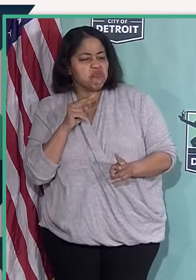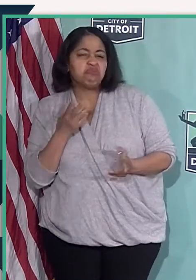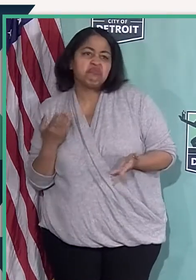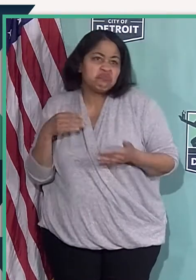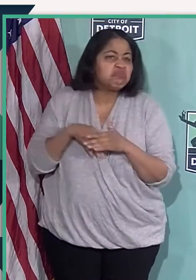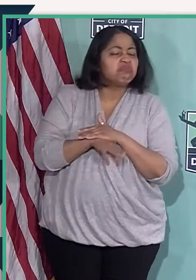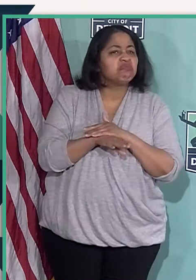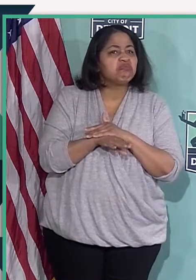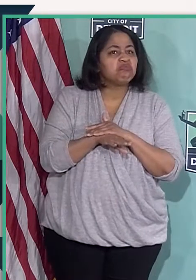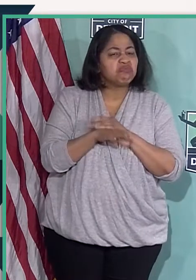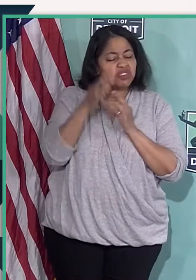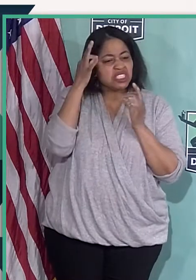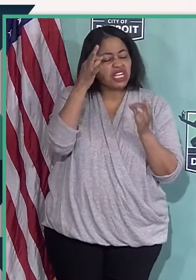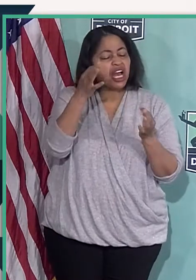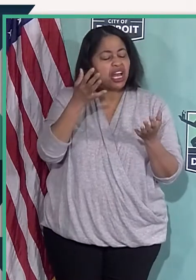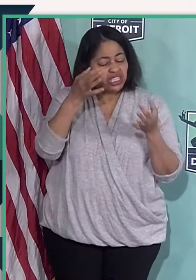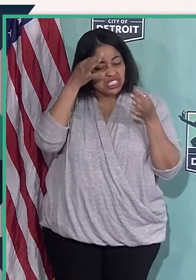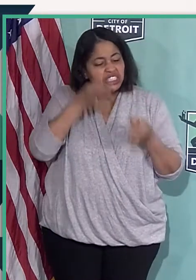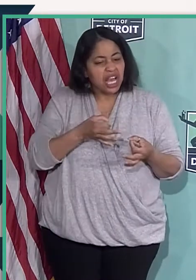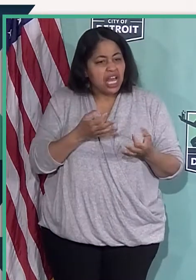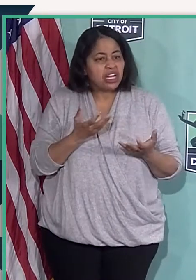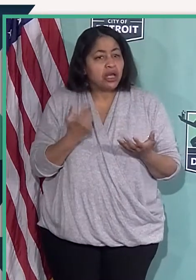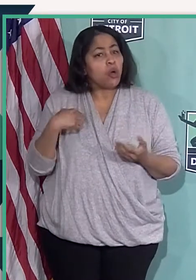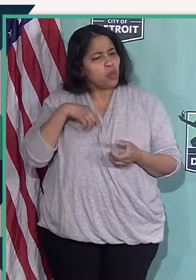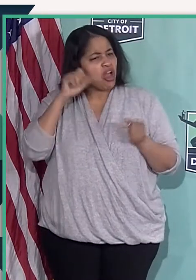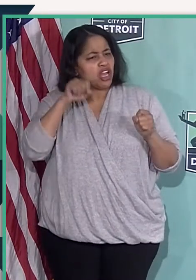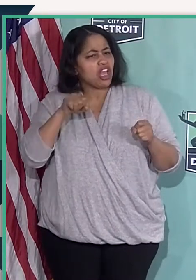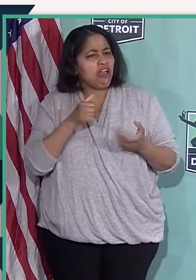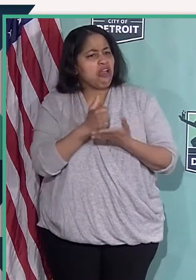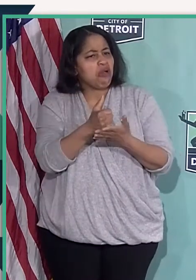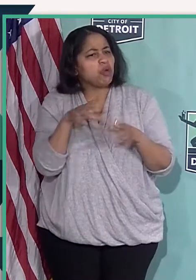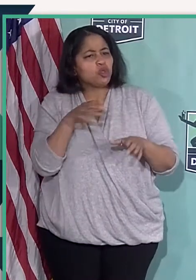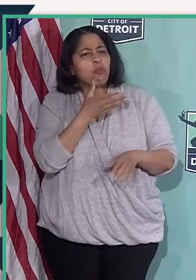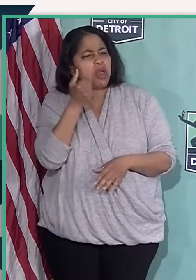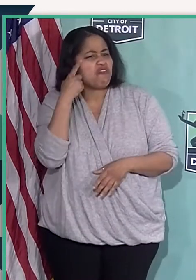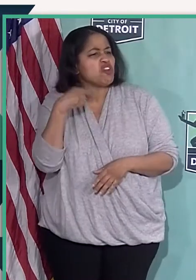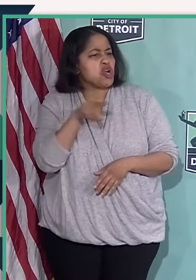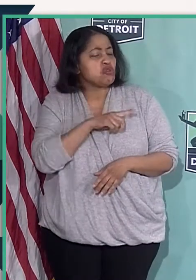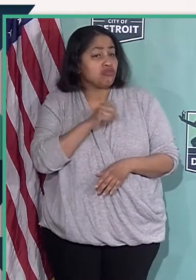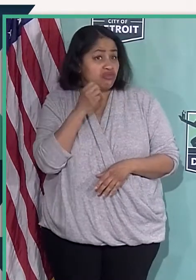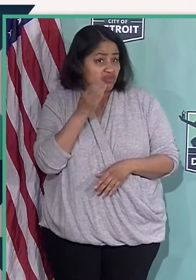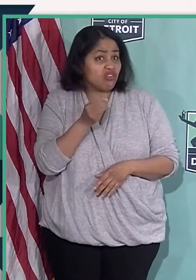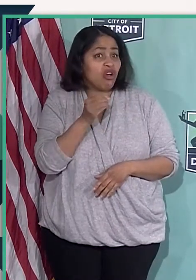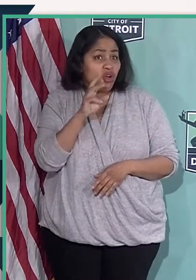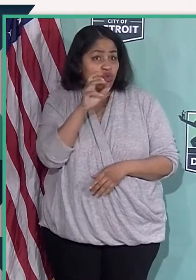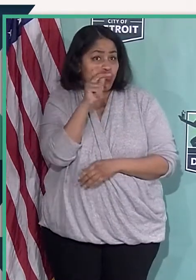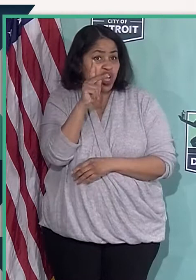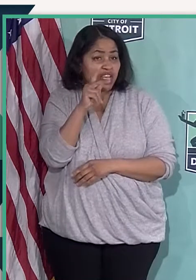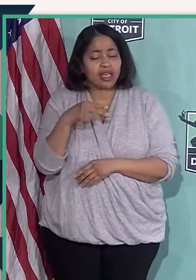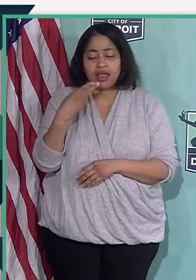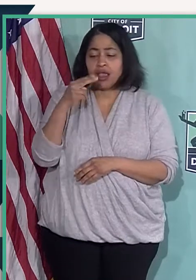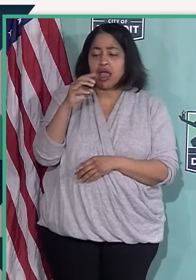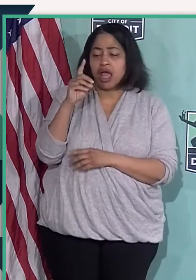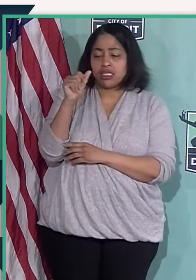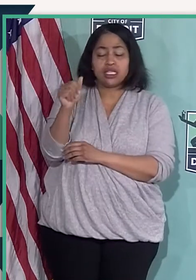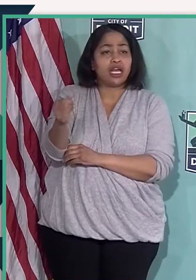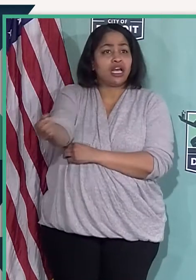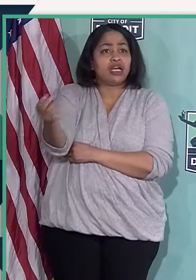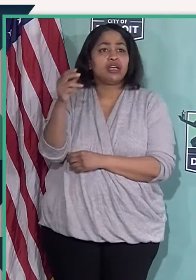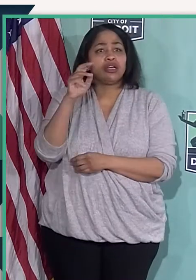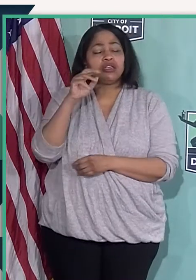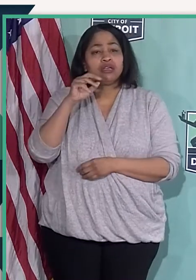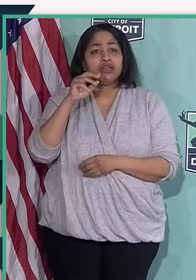doing and said we could do even better. And so Rick and Honda North America retrofitted